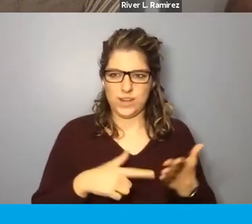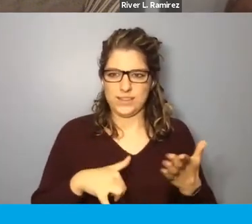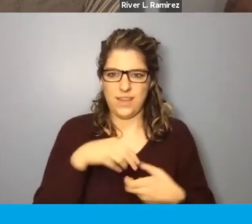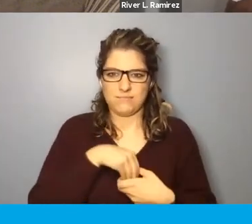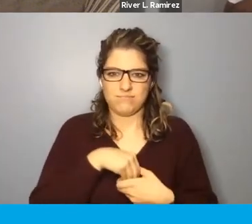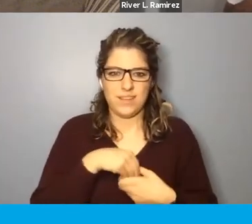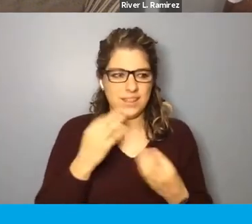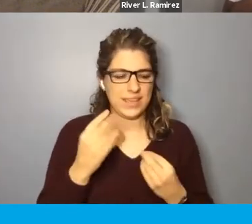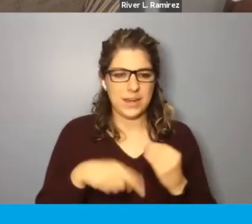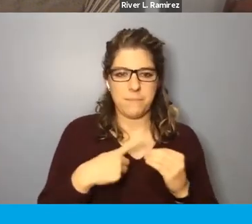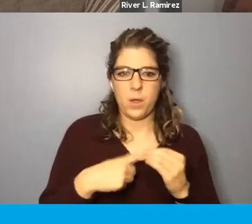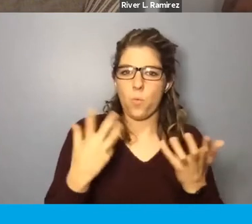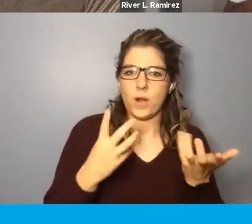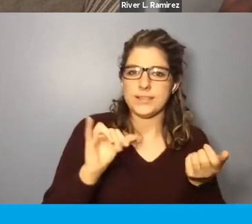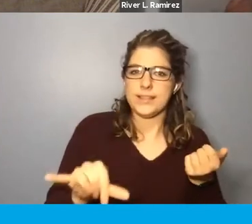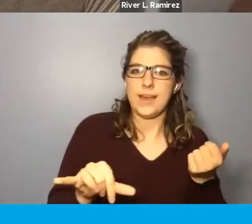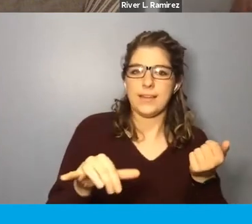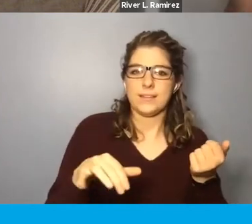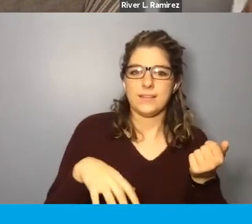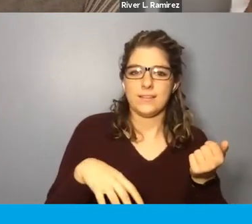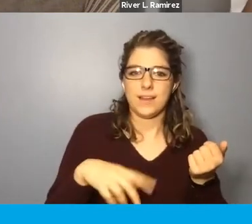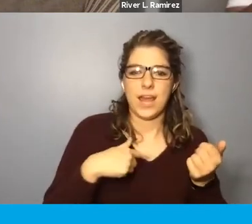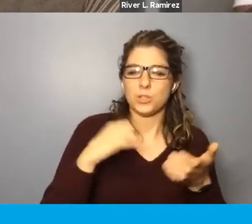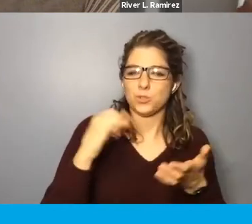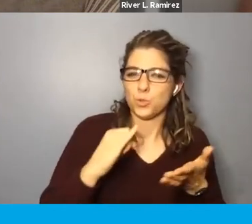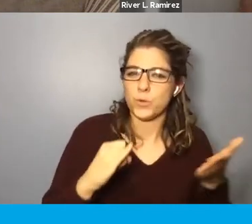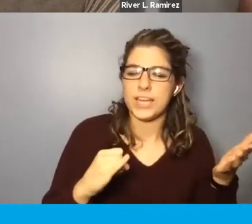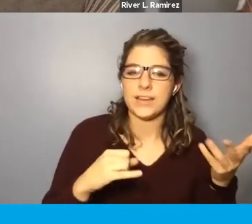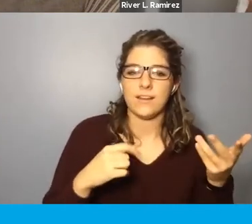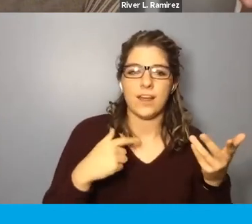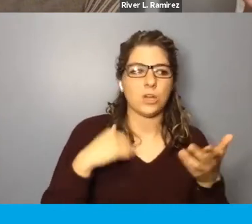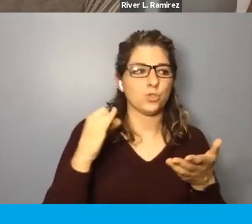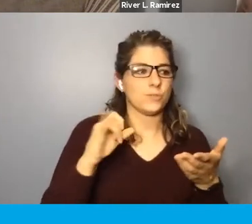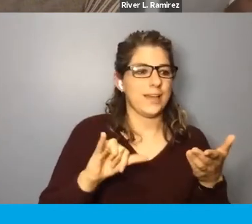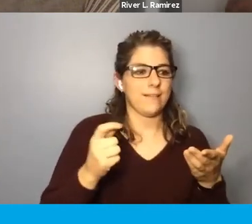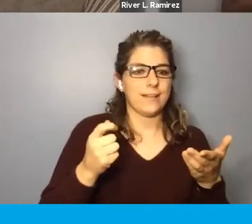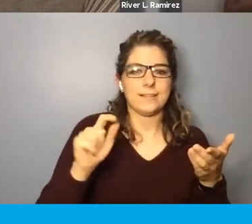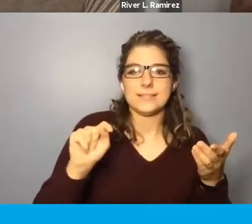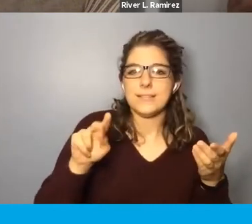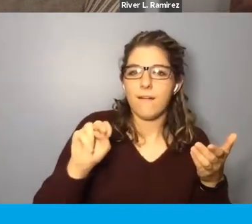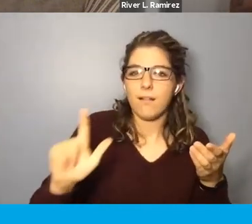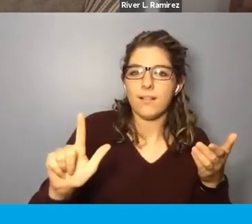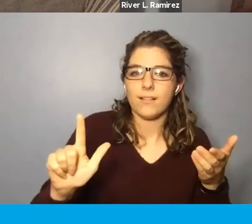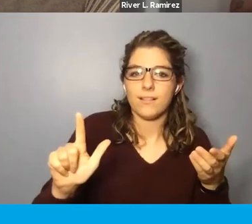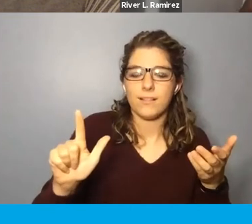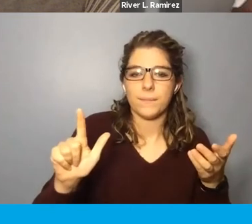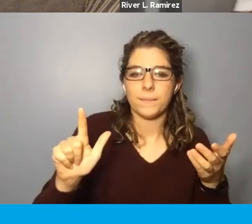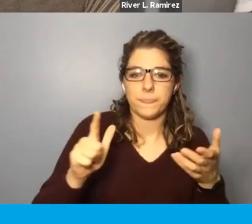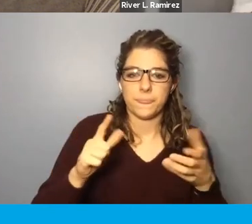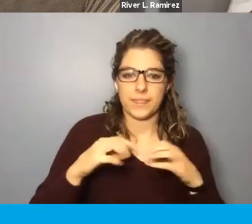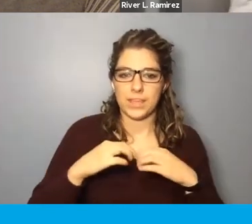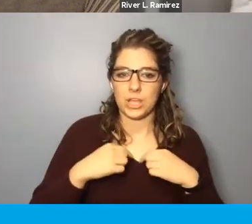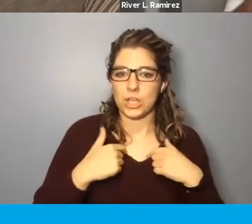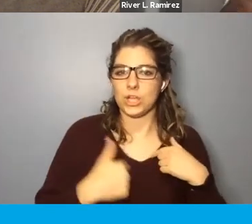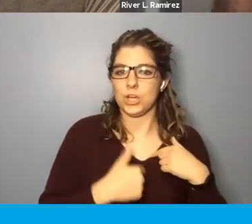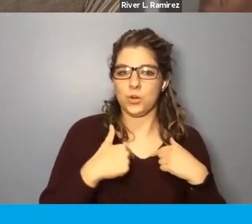started thinking about like, what is that? And I drew it. And what I drew was like a little tunnel. Like, so there's a little tunnel here where